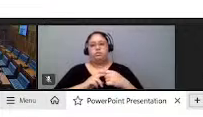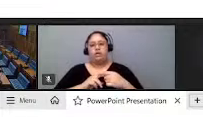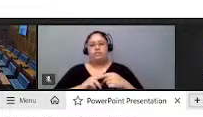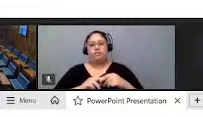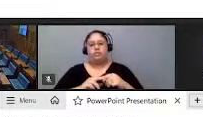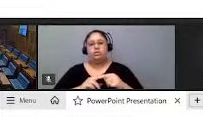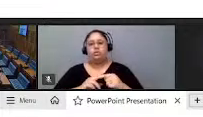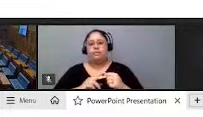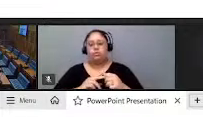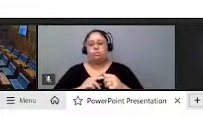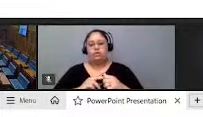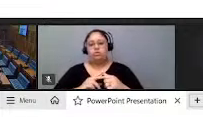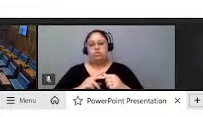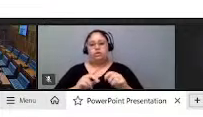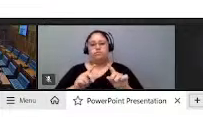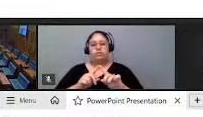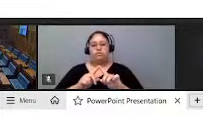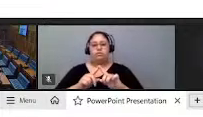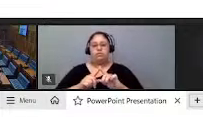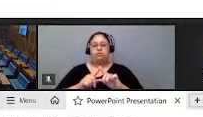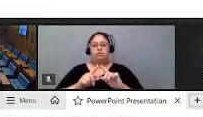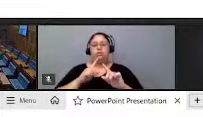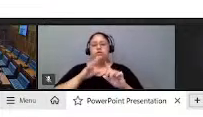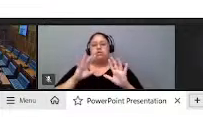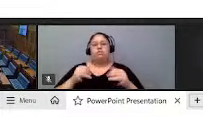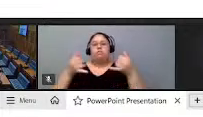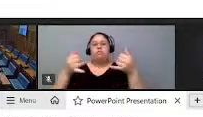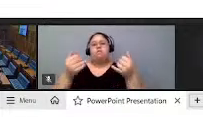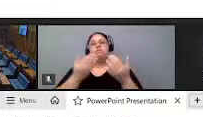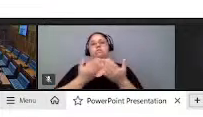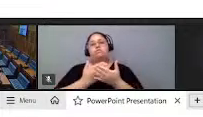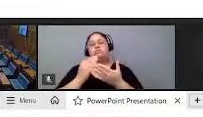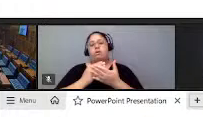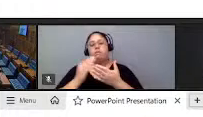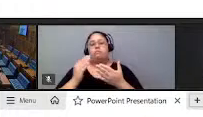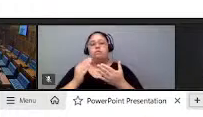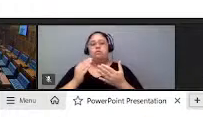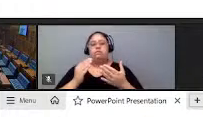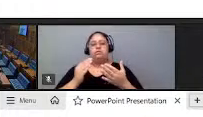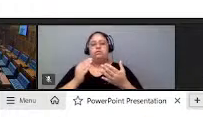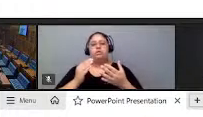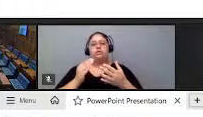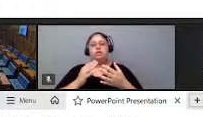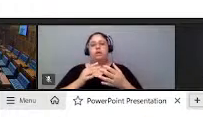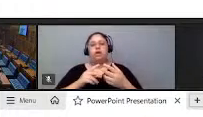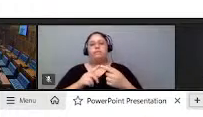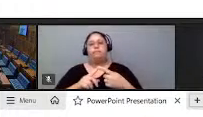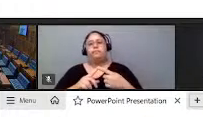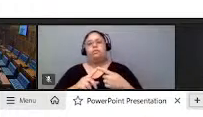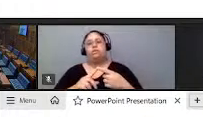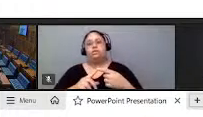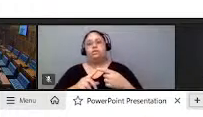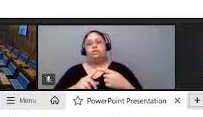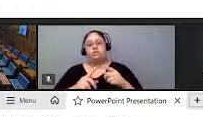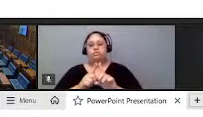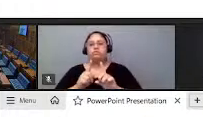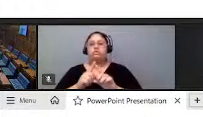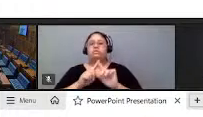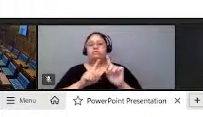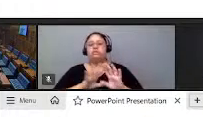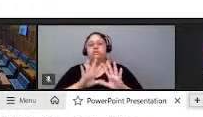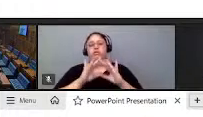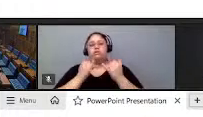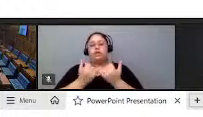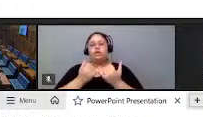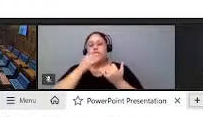uh we were looking at awarding uh some some tenders to to different companies there is musk